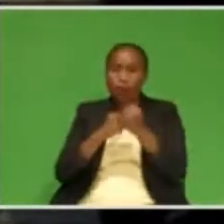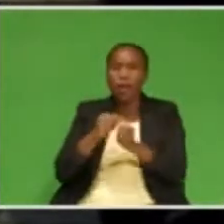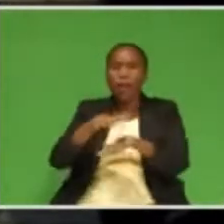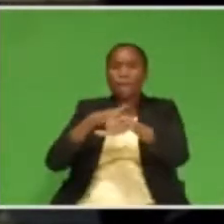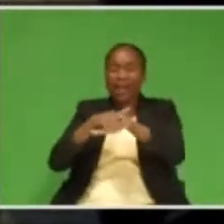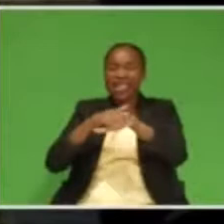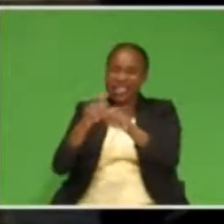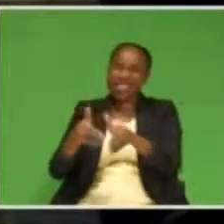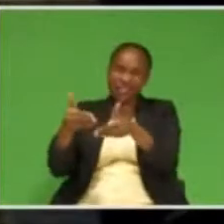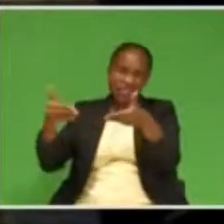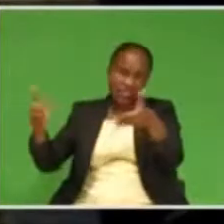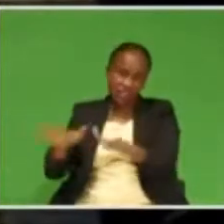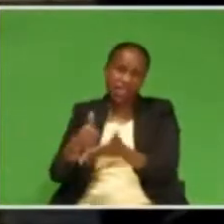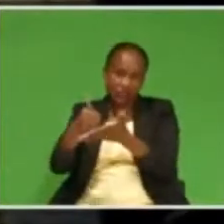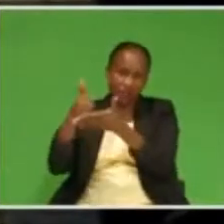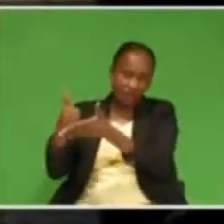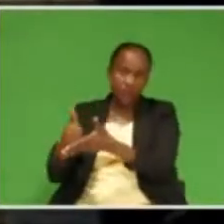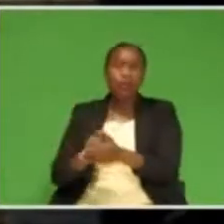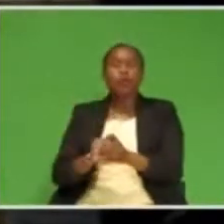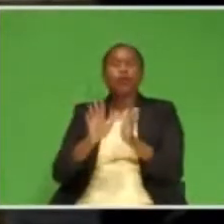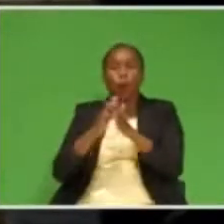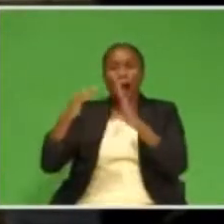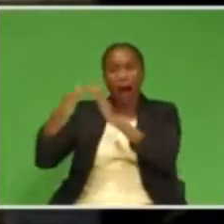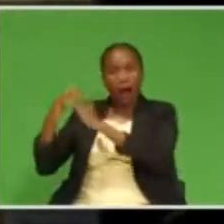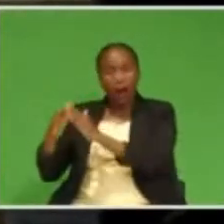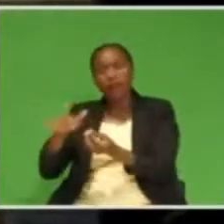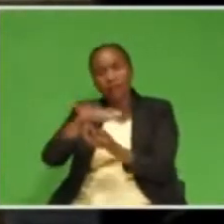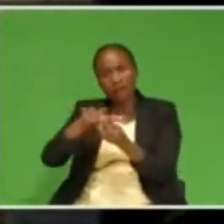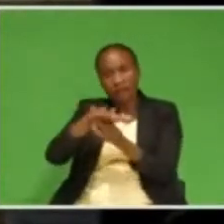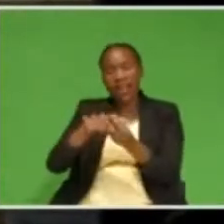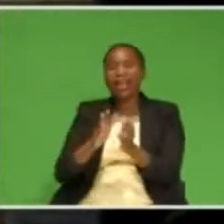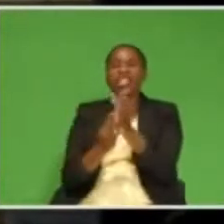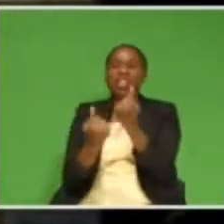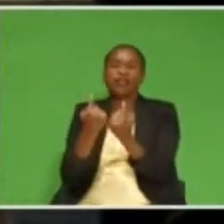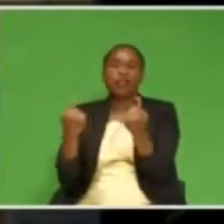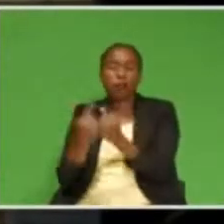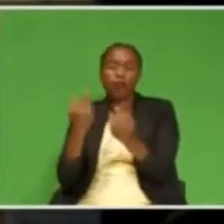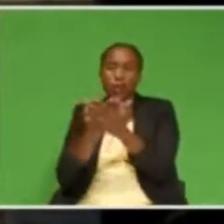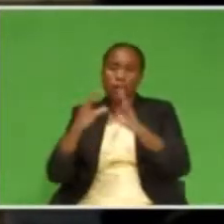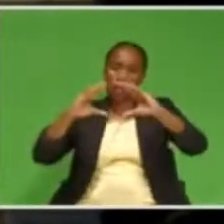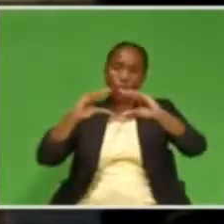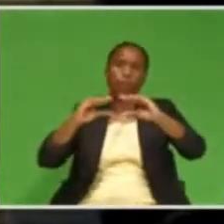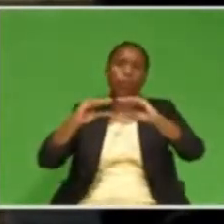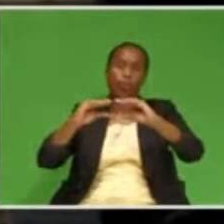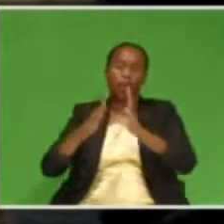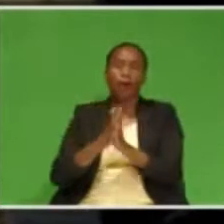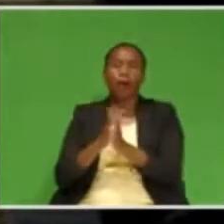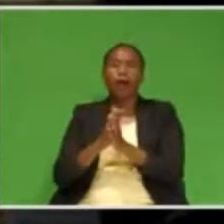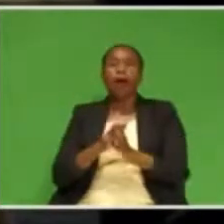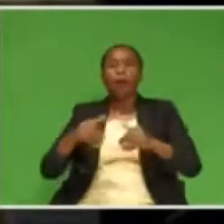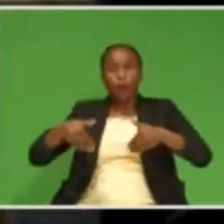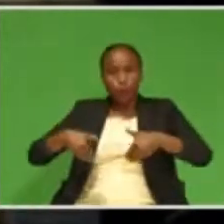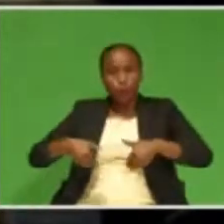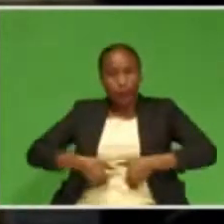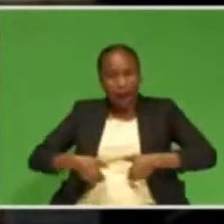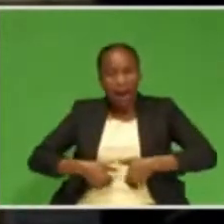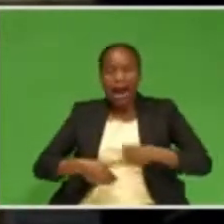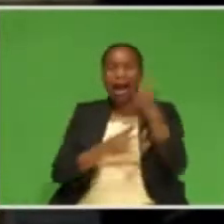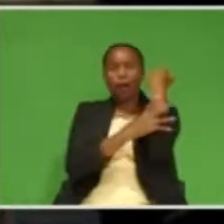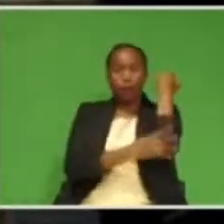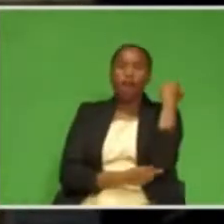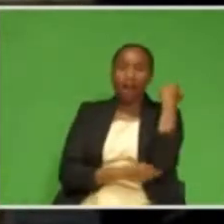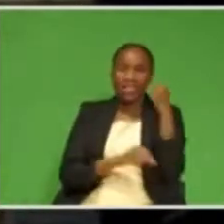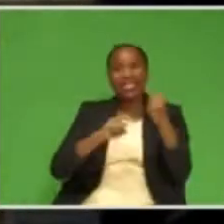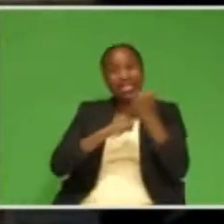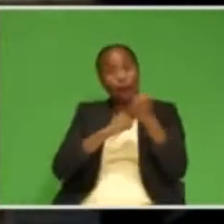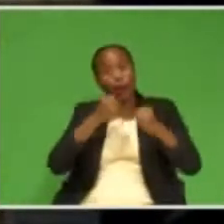assistance to households and individuals to combat poverty and hunger. And in support of this work, to